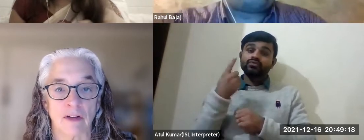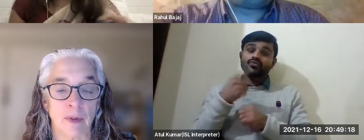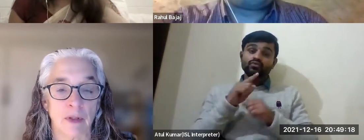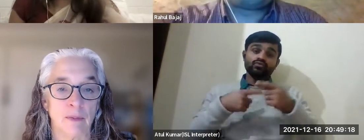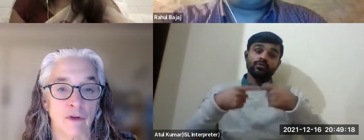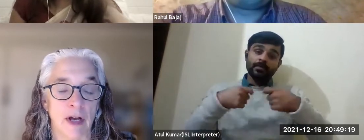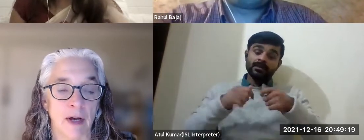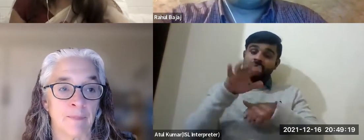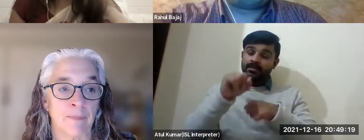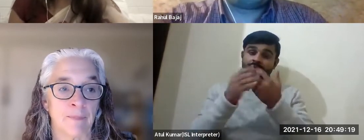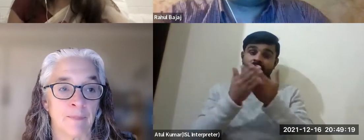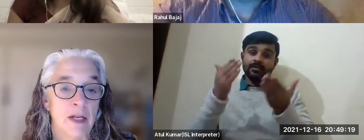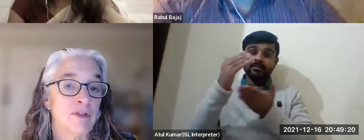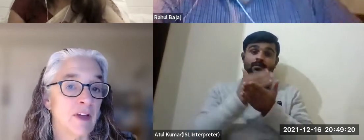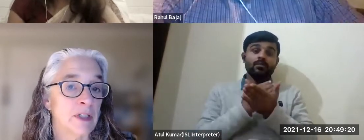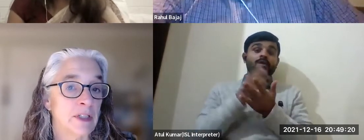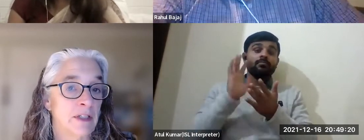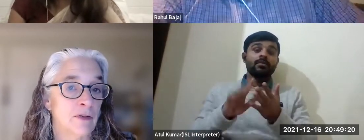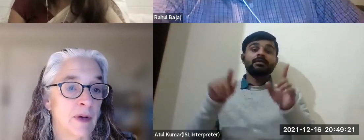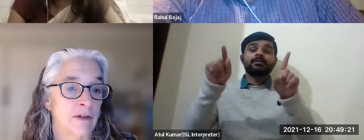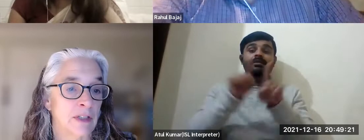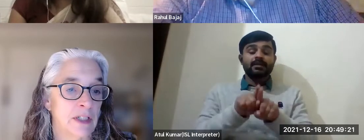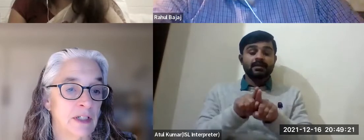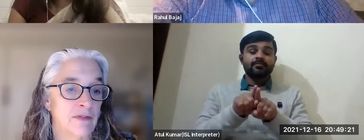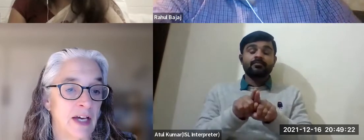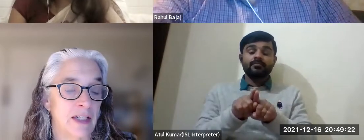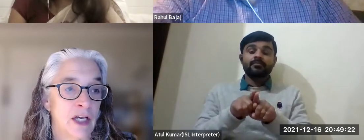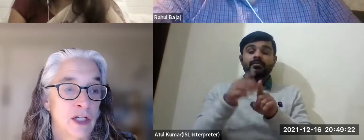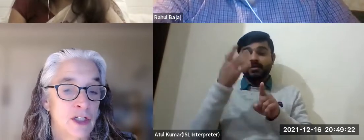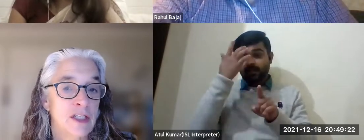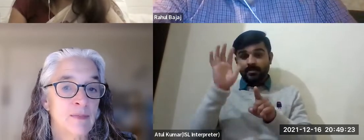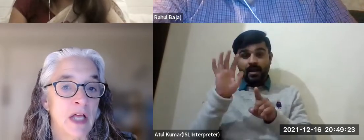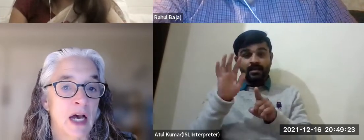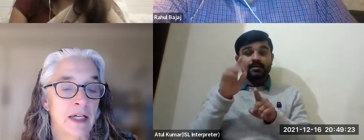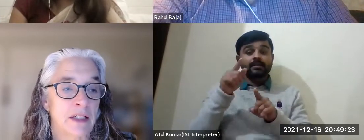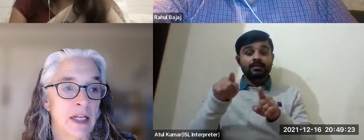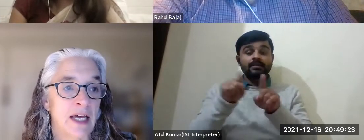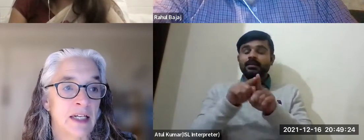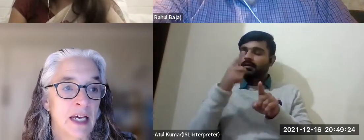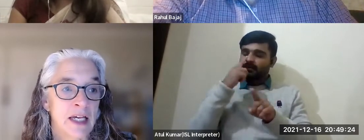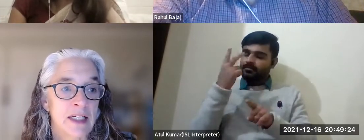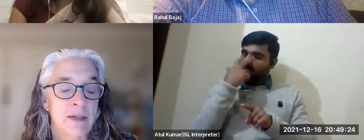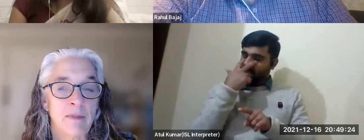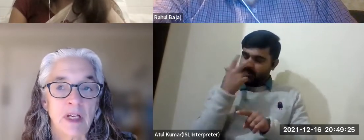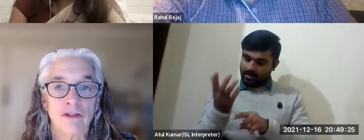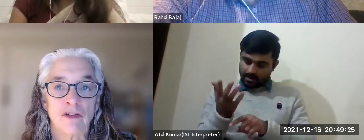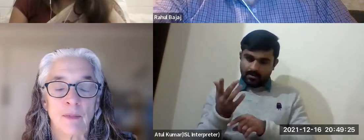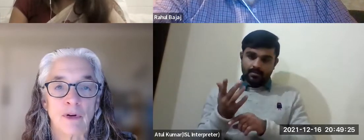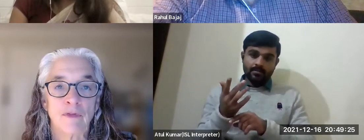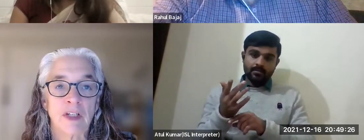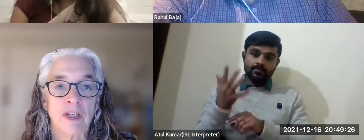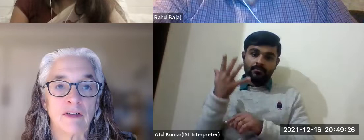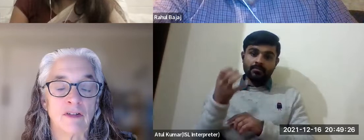their accessibility program named Samira Latif, and she's blind. And to me,